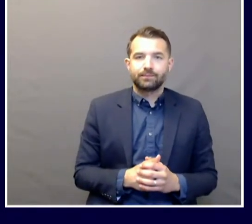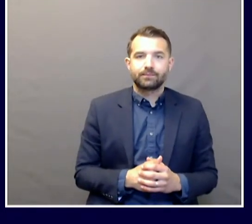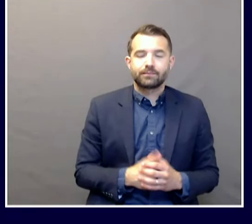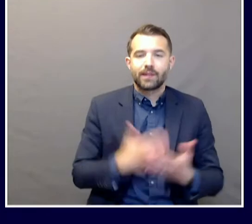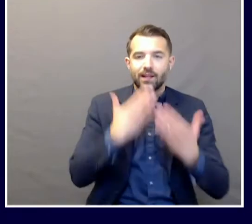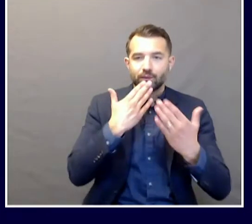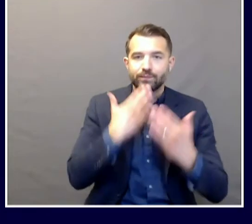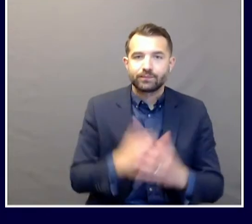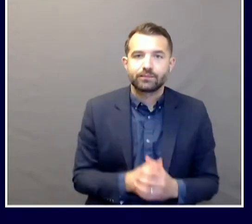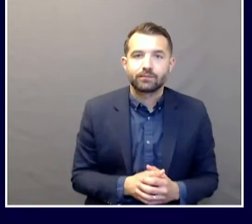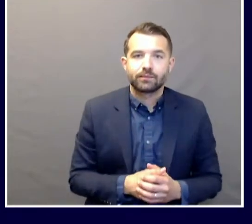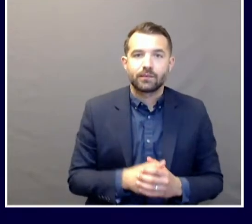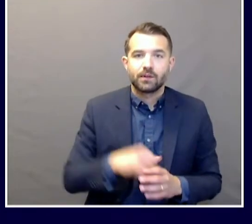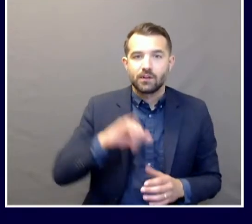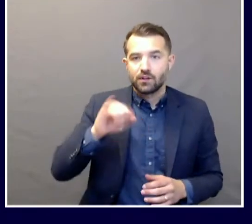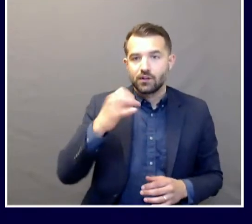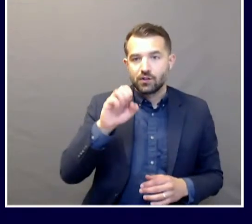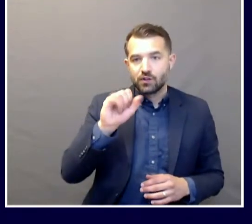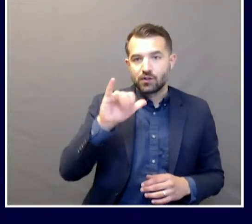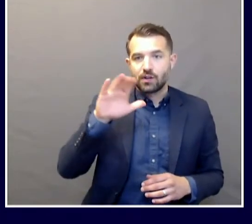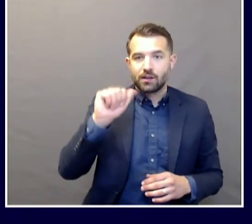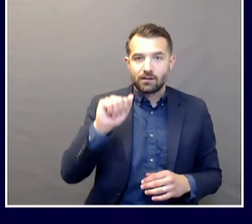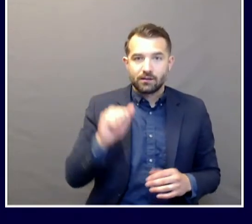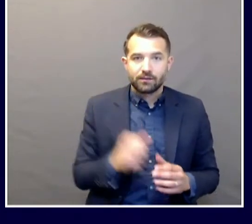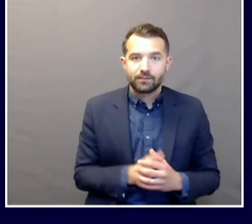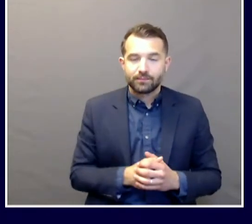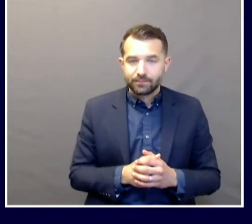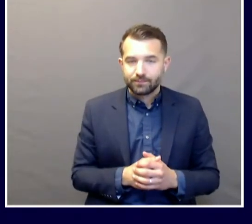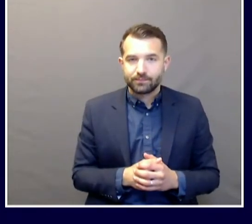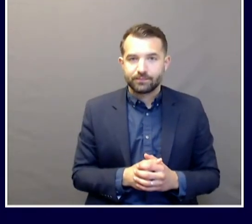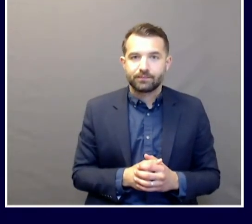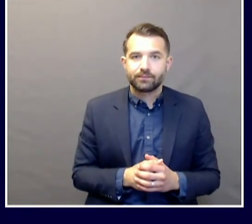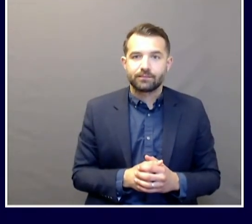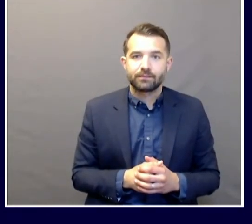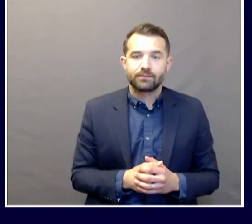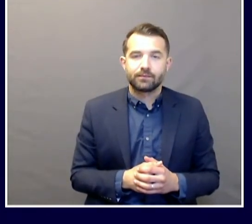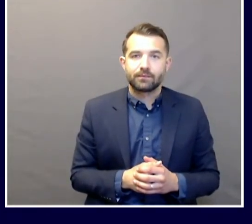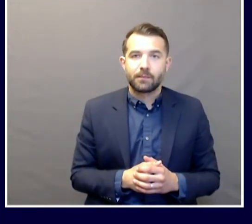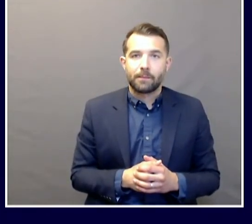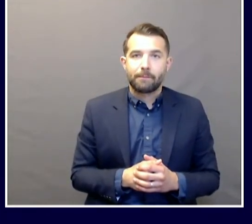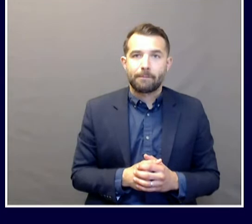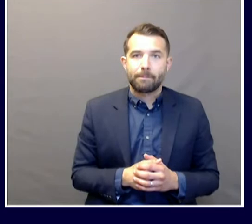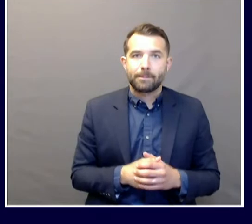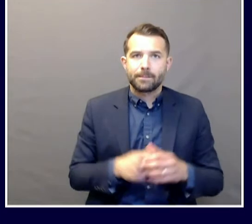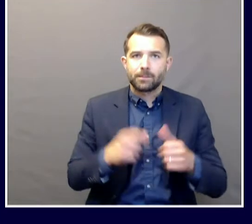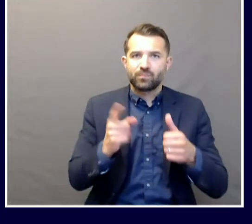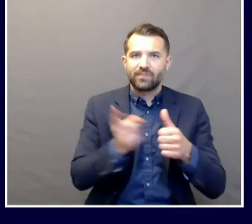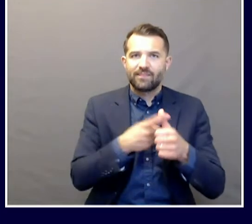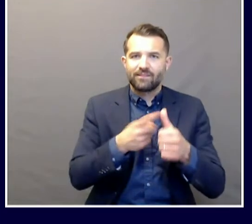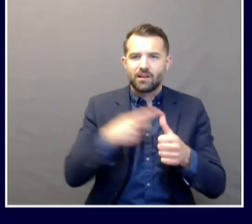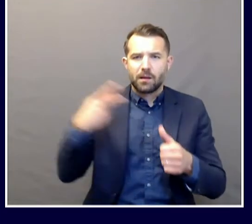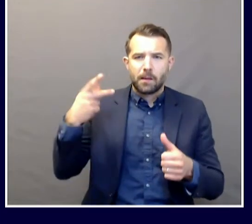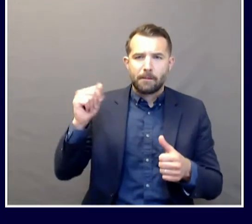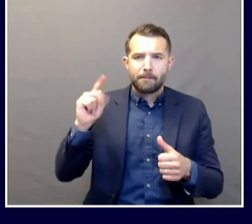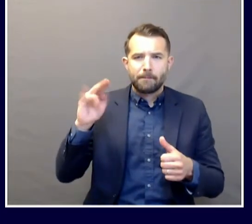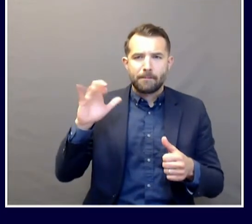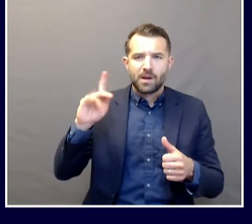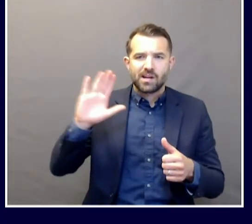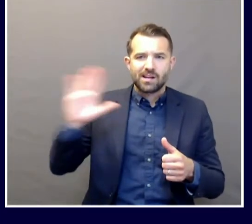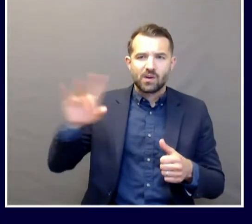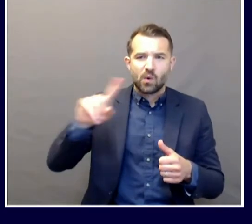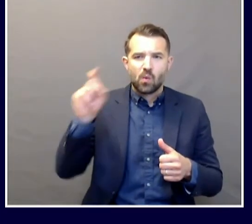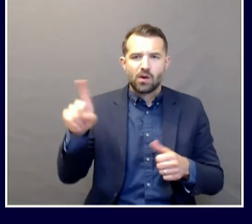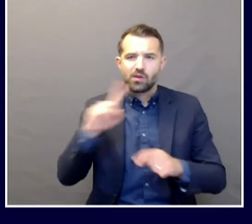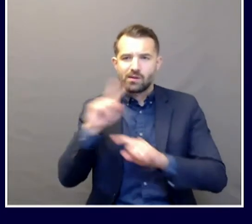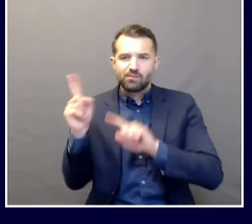Shah. First up, I wanted to follow up on one of the things you had said in response to Patrick's question, which was you mentioned disease control and